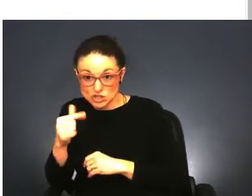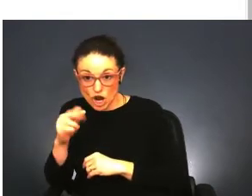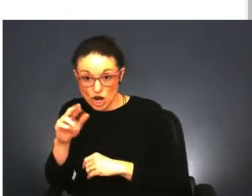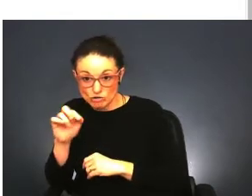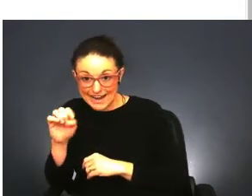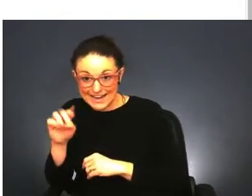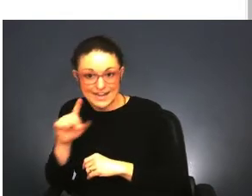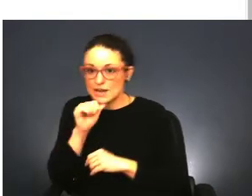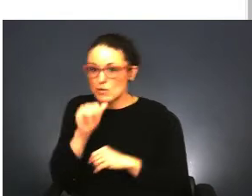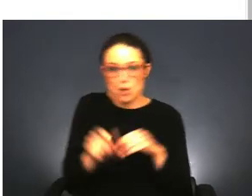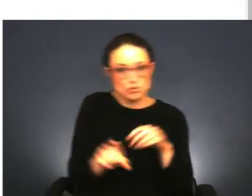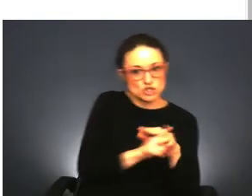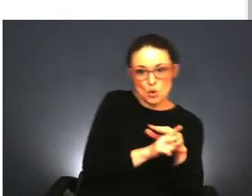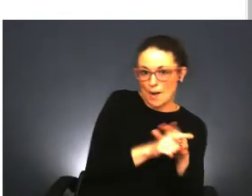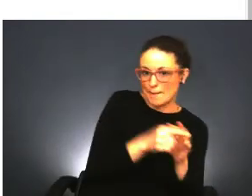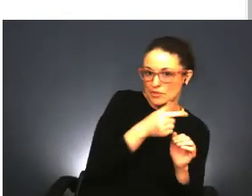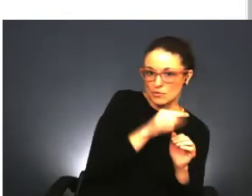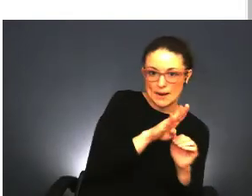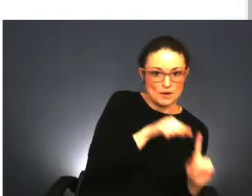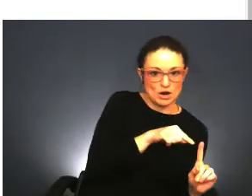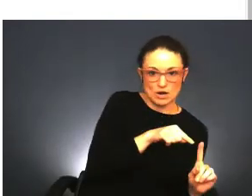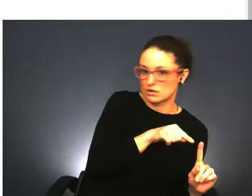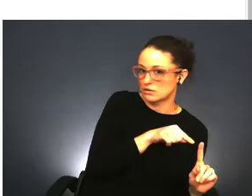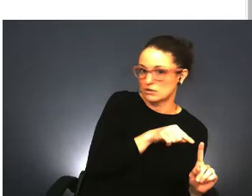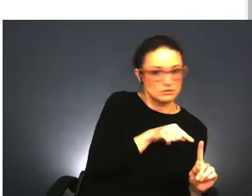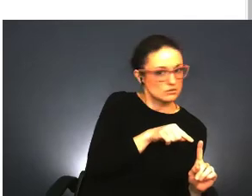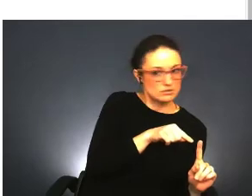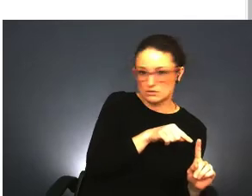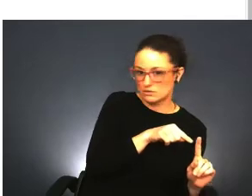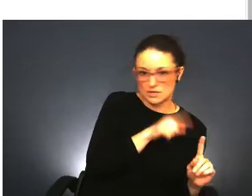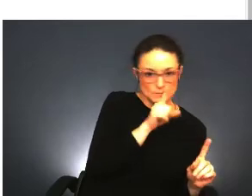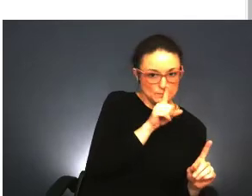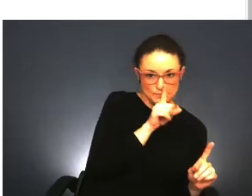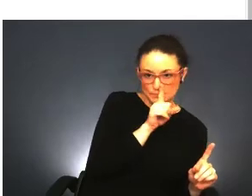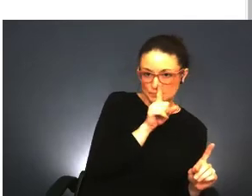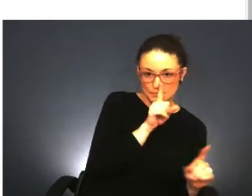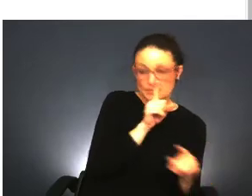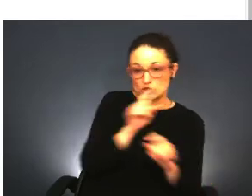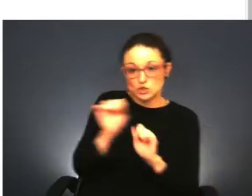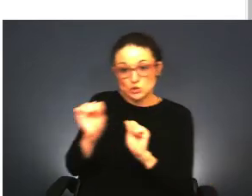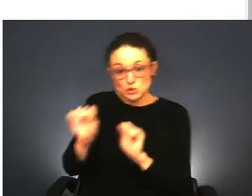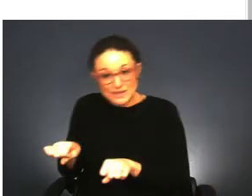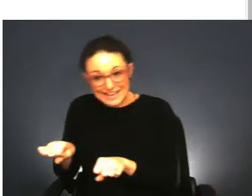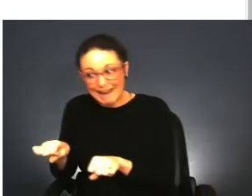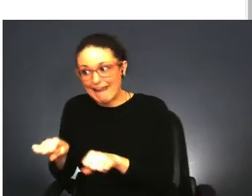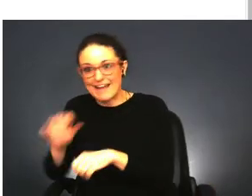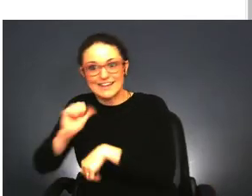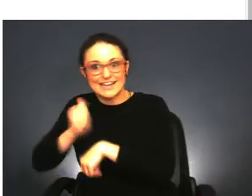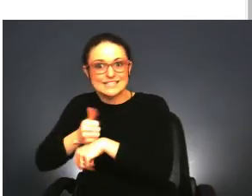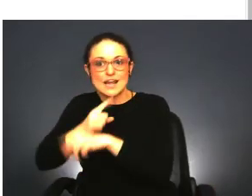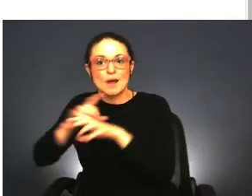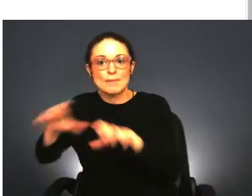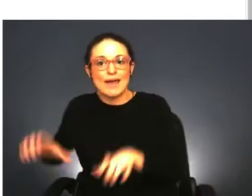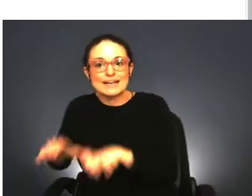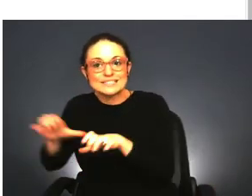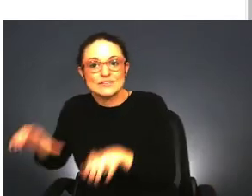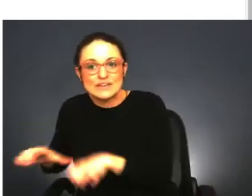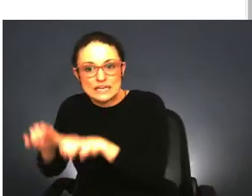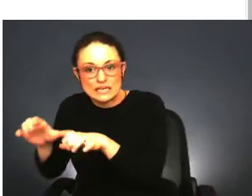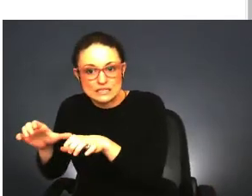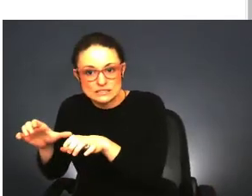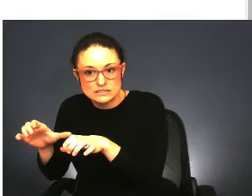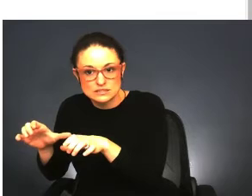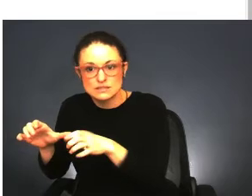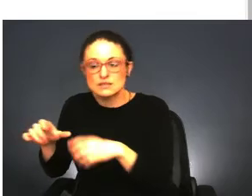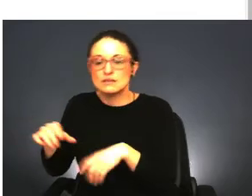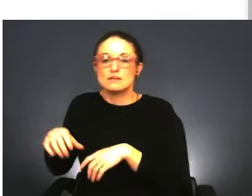book. So you can use the assignments to create activities, things that you want students to complete. You want